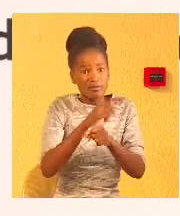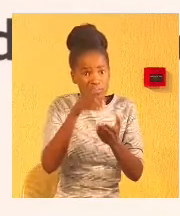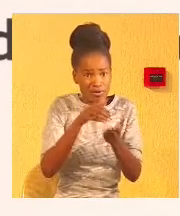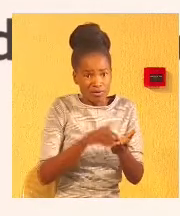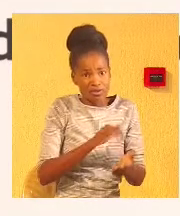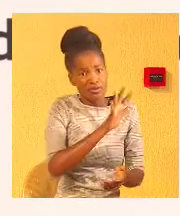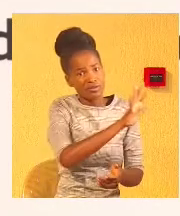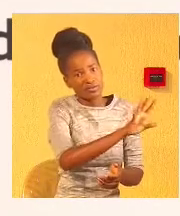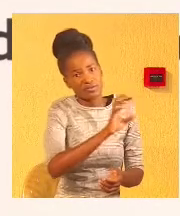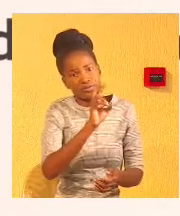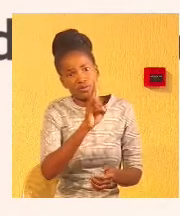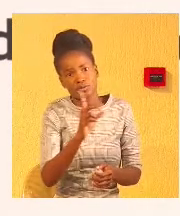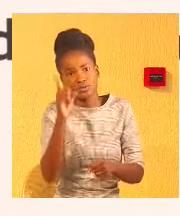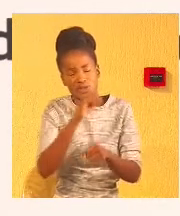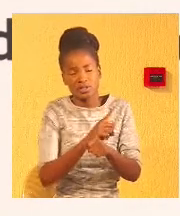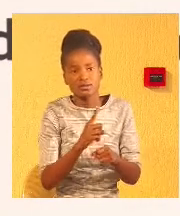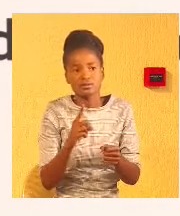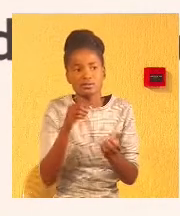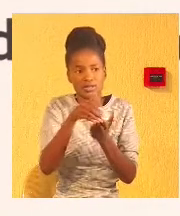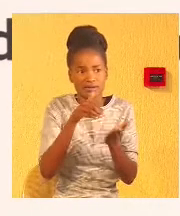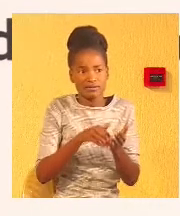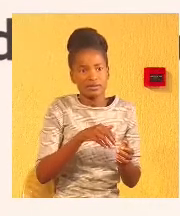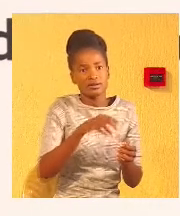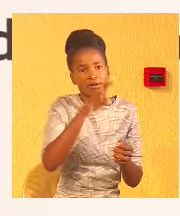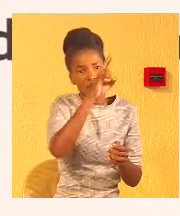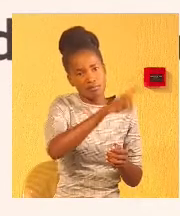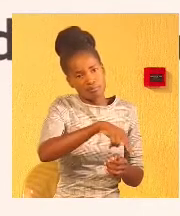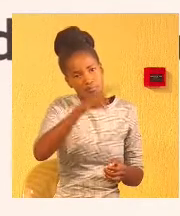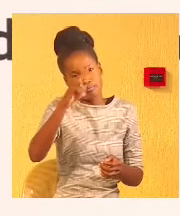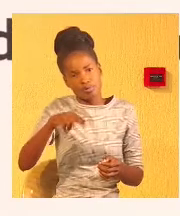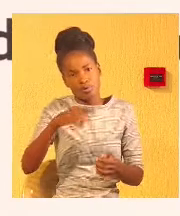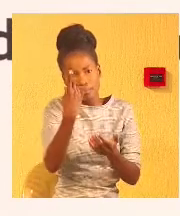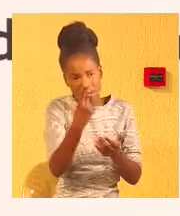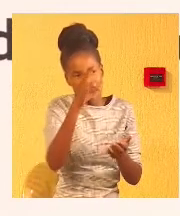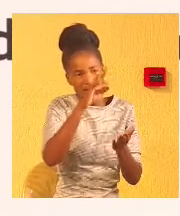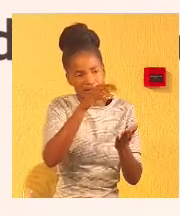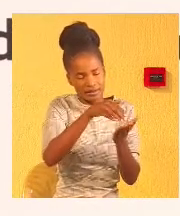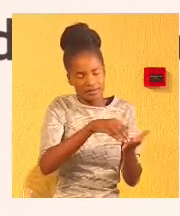All right. That is a significant loss in terms of business.